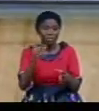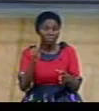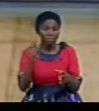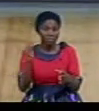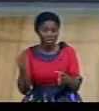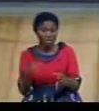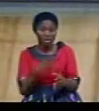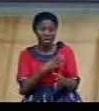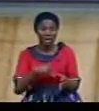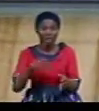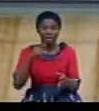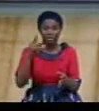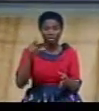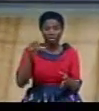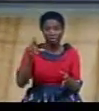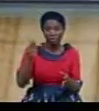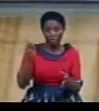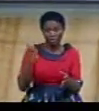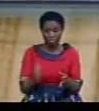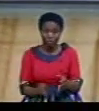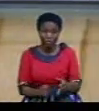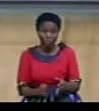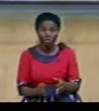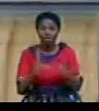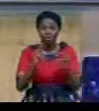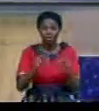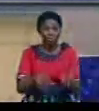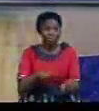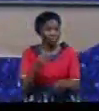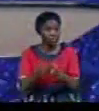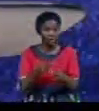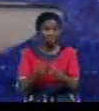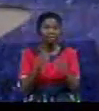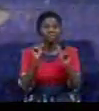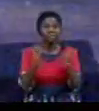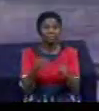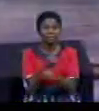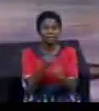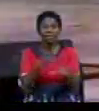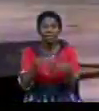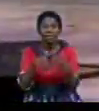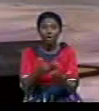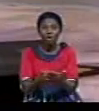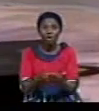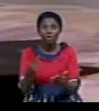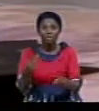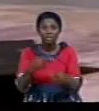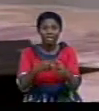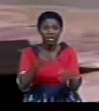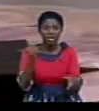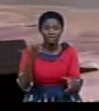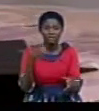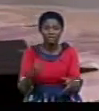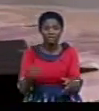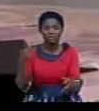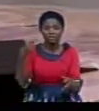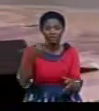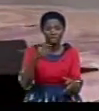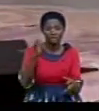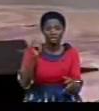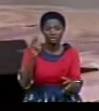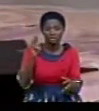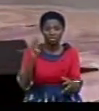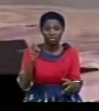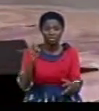no Jewish name could say and all the names of the Gentiles none of the name